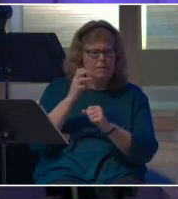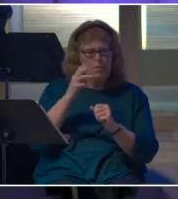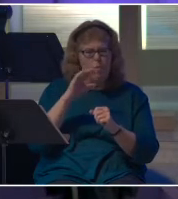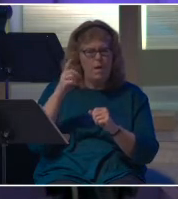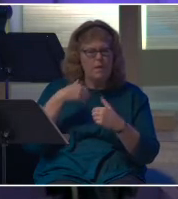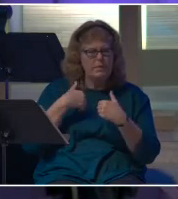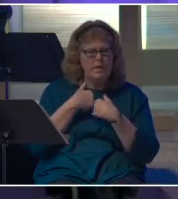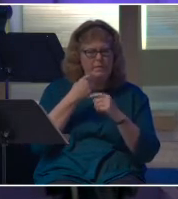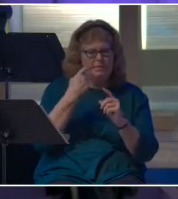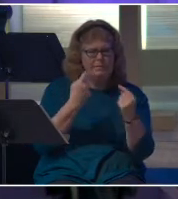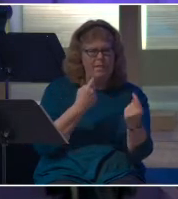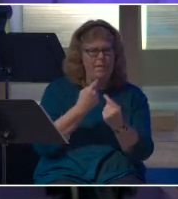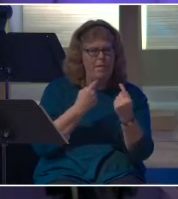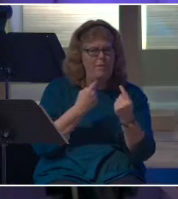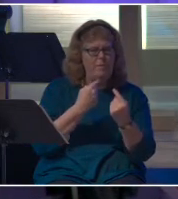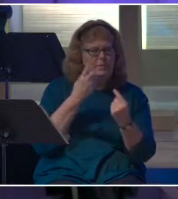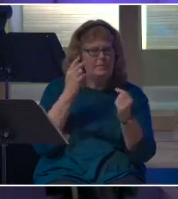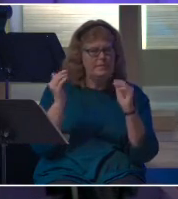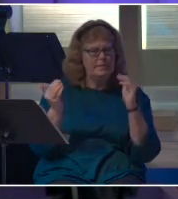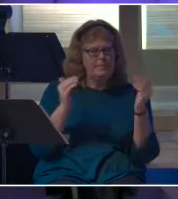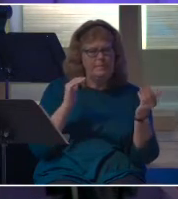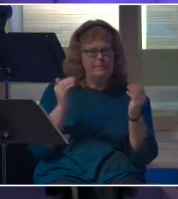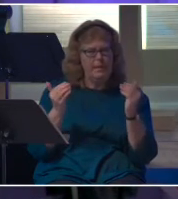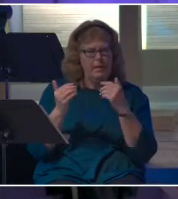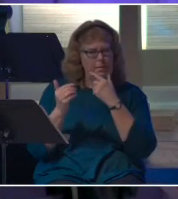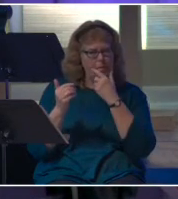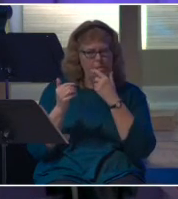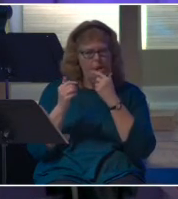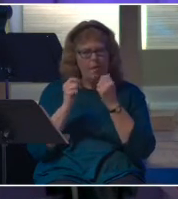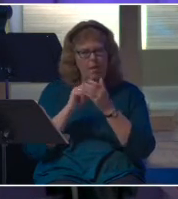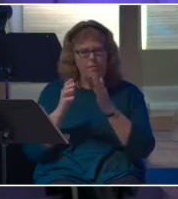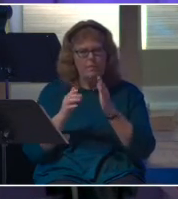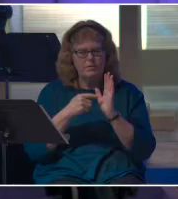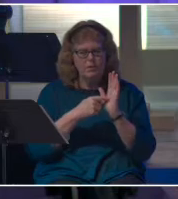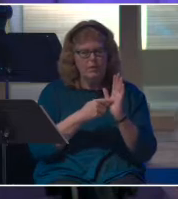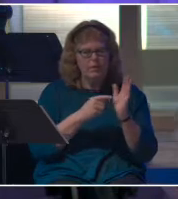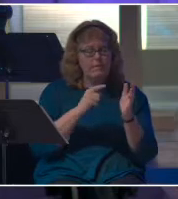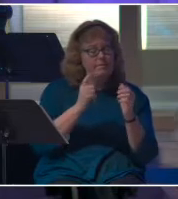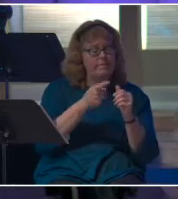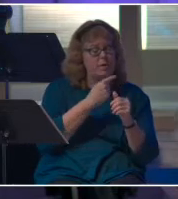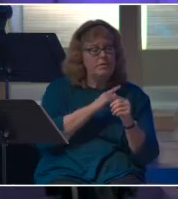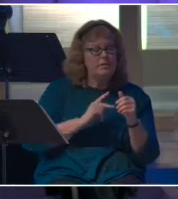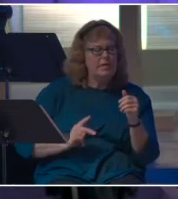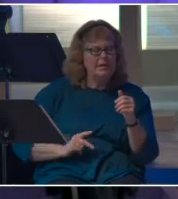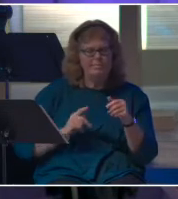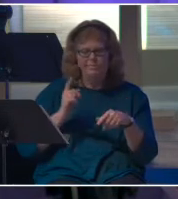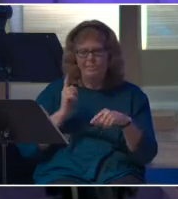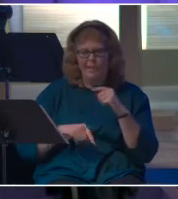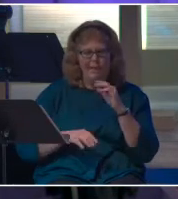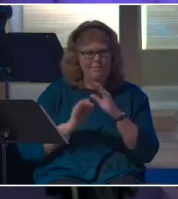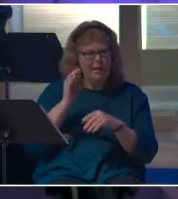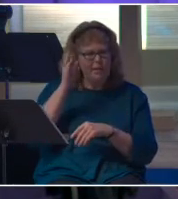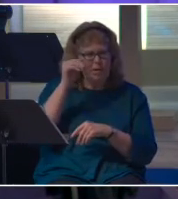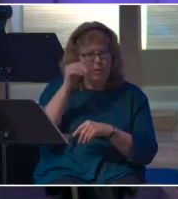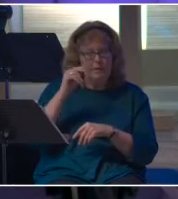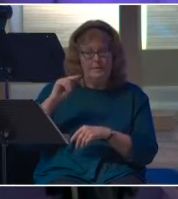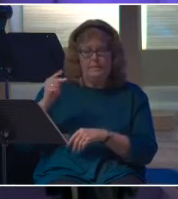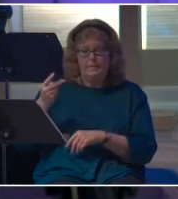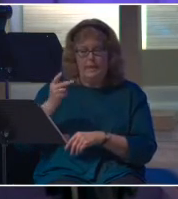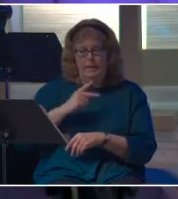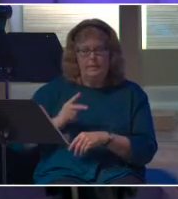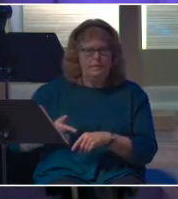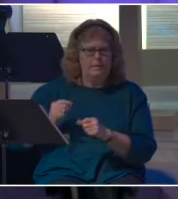by himself. Do you see the compare and contrast that the author's doing here? First king, can't even find a donkey. Second one